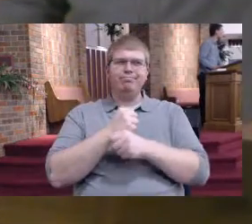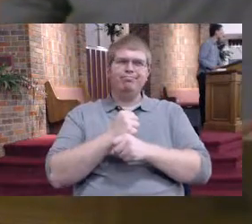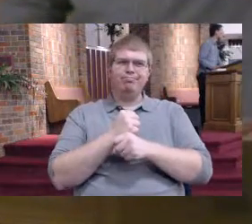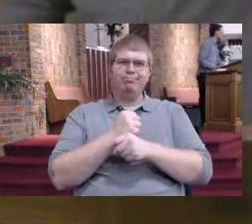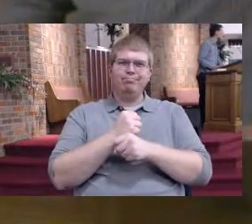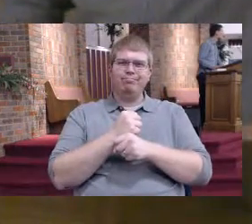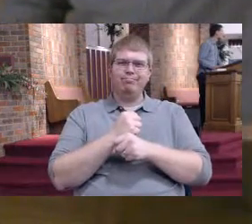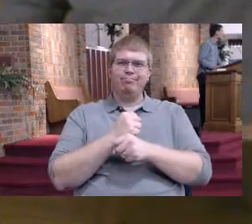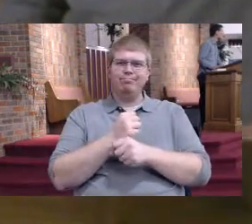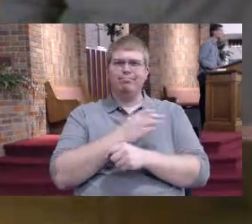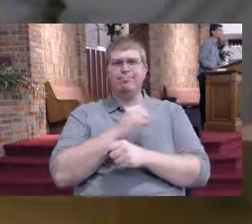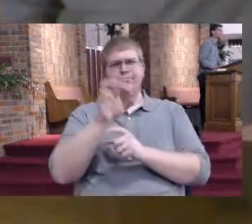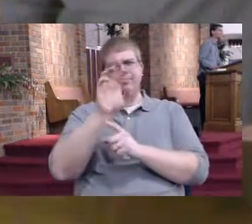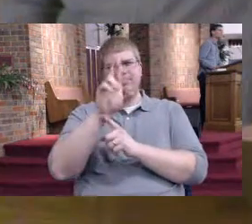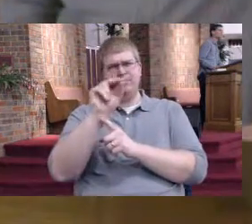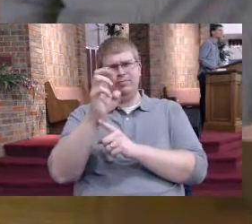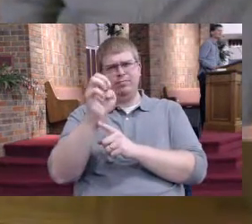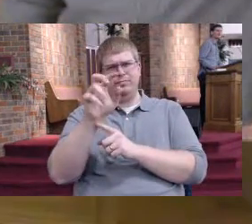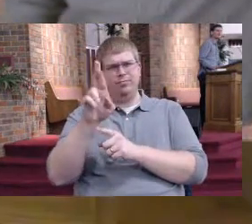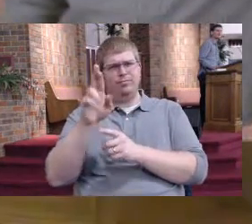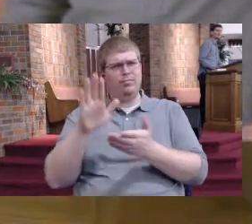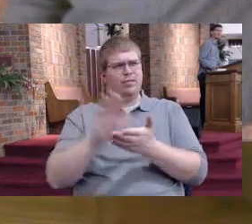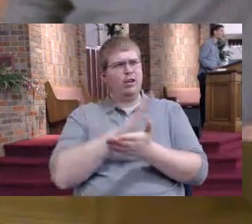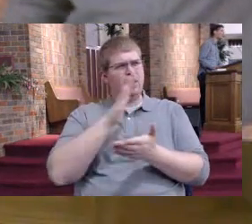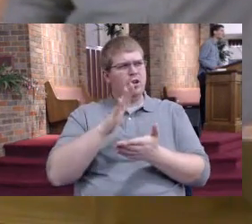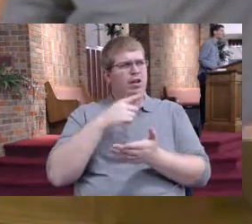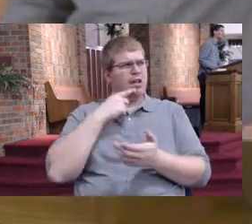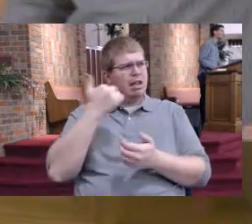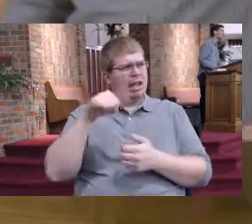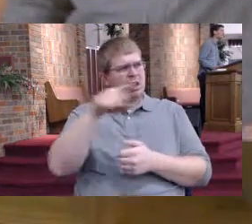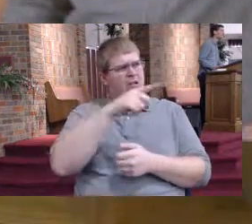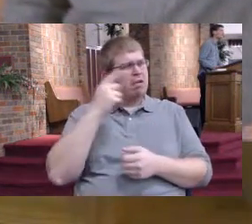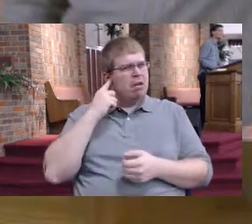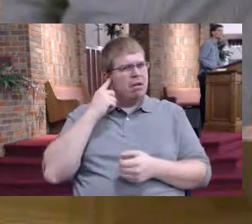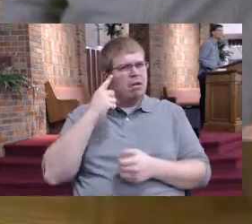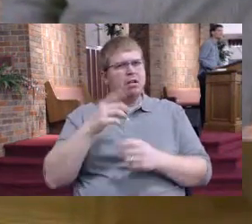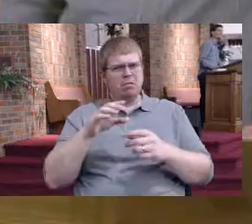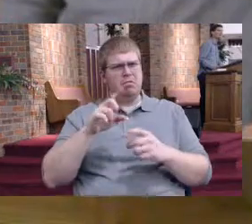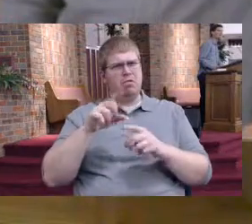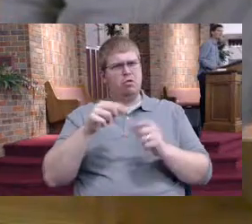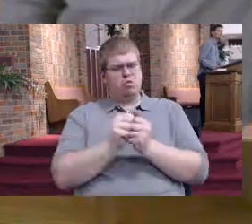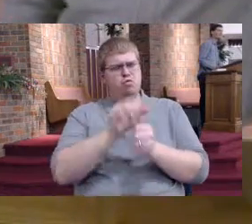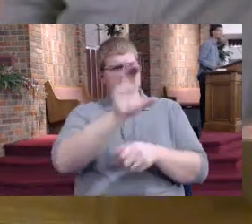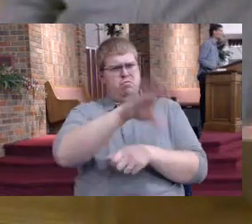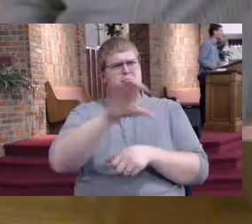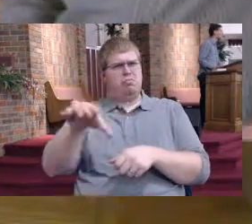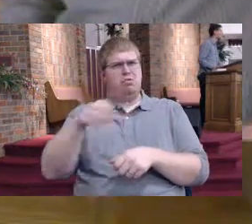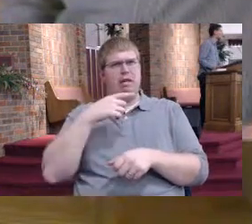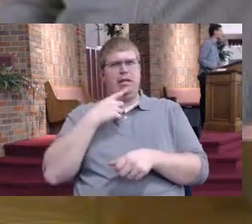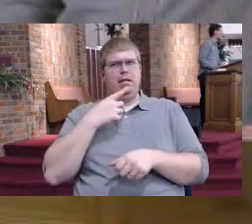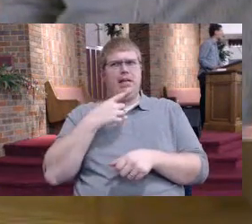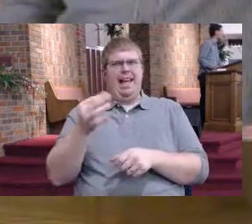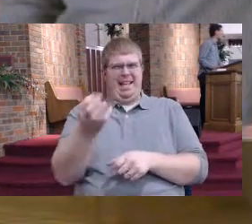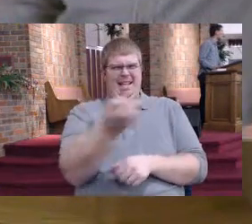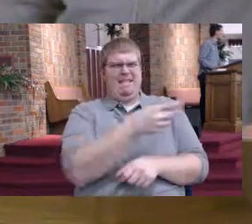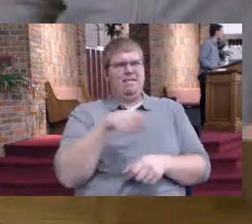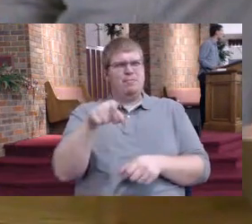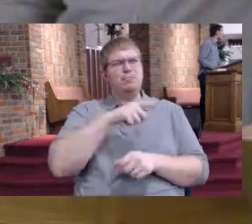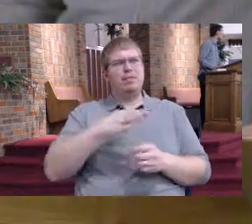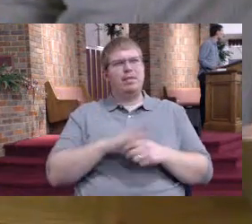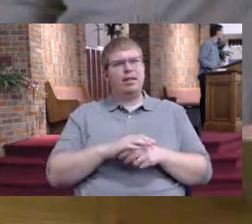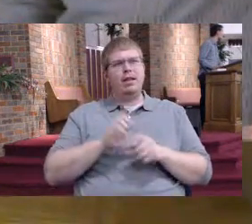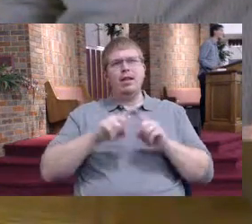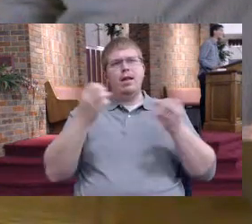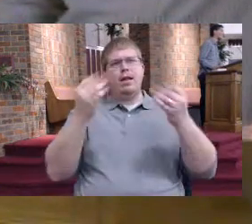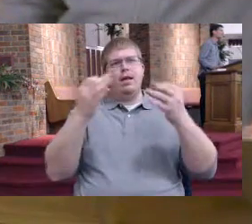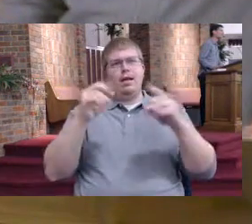College, I wonder if anybody's heard of Rochester College. It's a Church of Christ college, but okay, a few, very good. A lot of people in Rochester